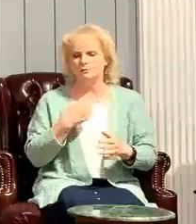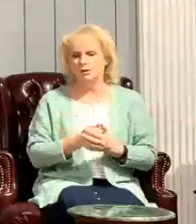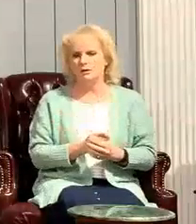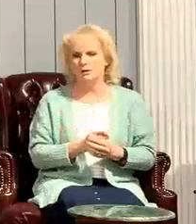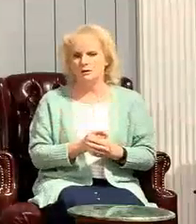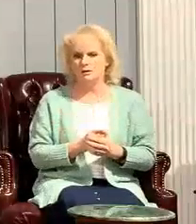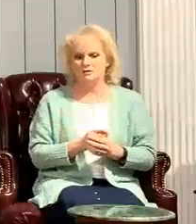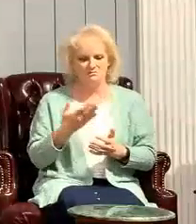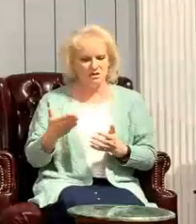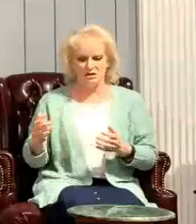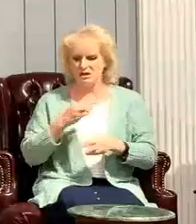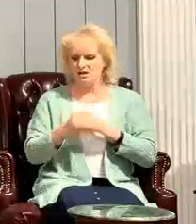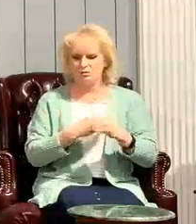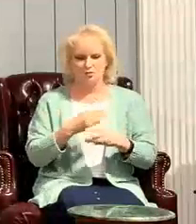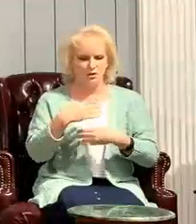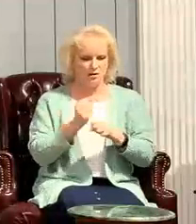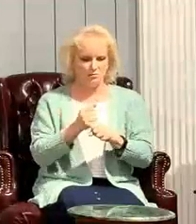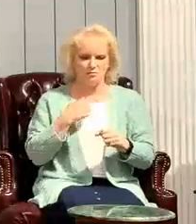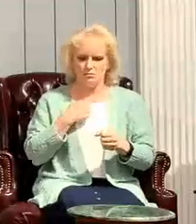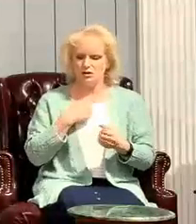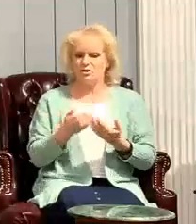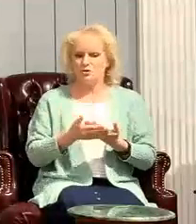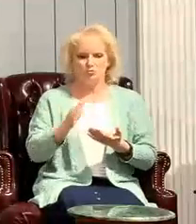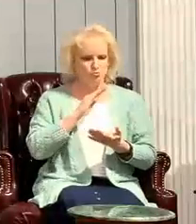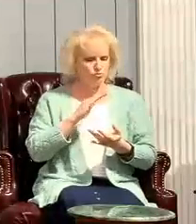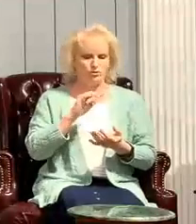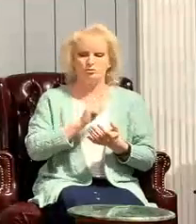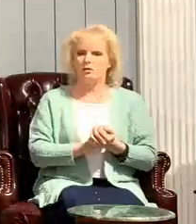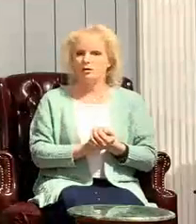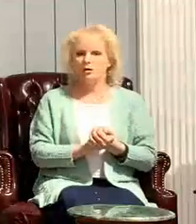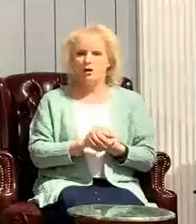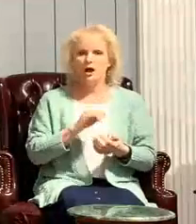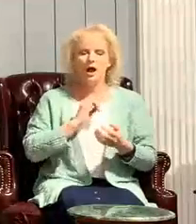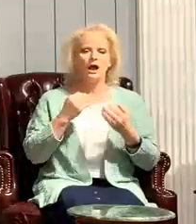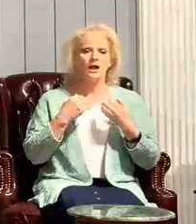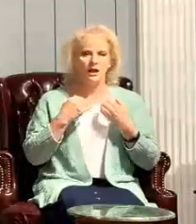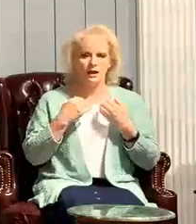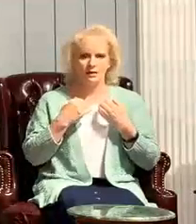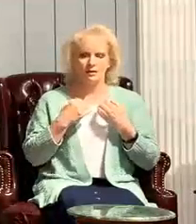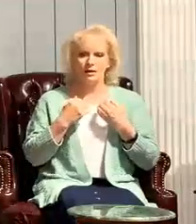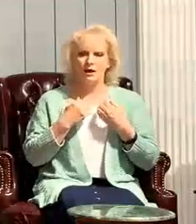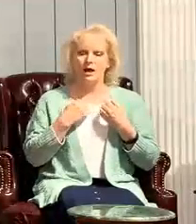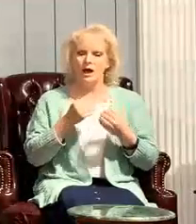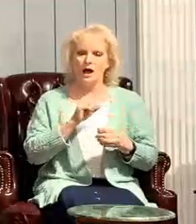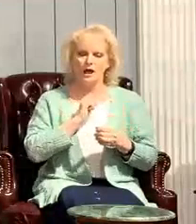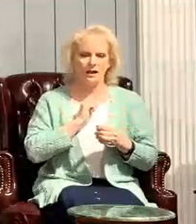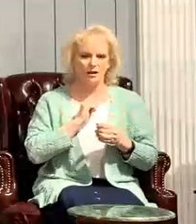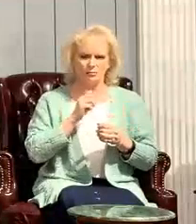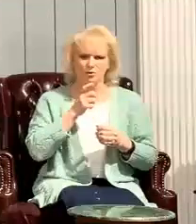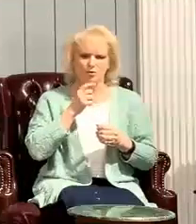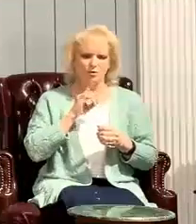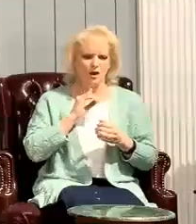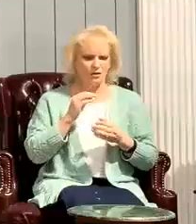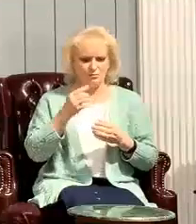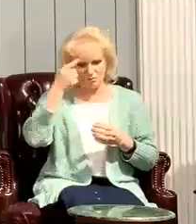that anything in the world has made me rich, has made me wealthy, that I am who I am because of something in the world. He didn't want that to